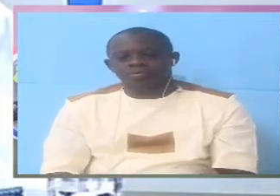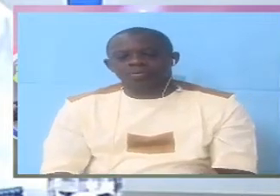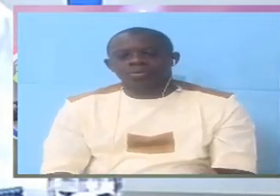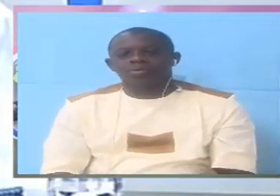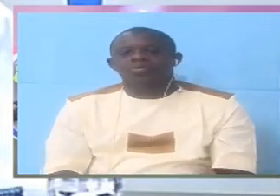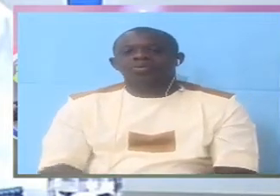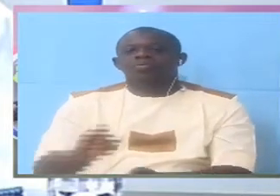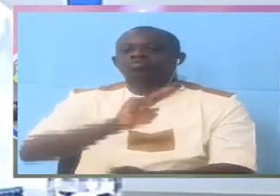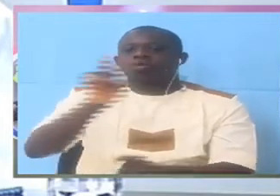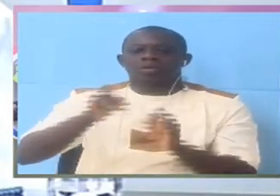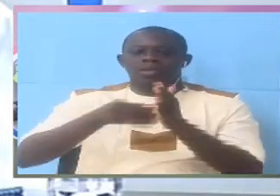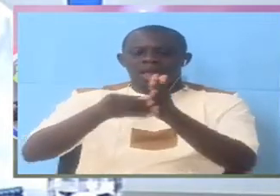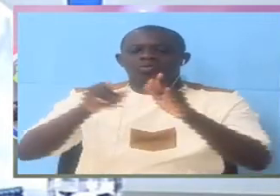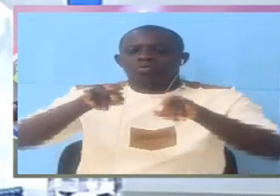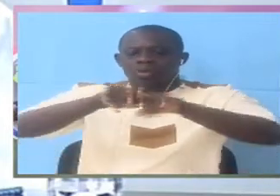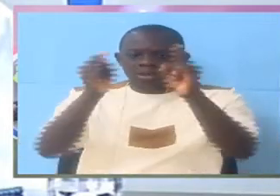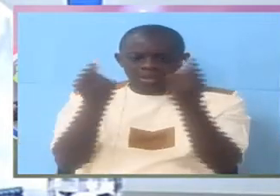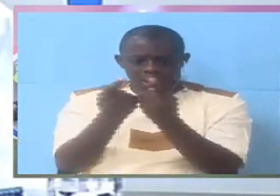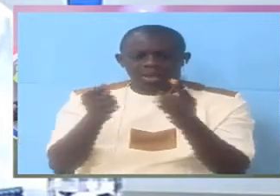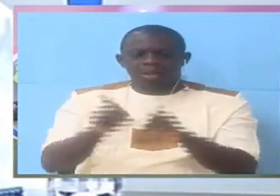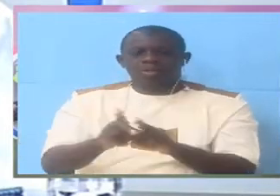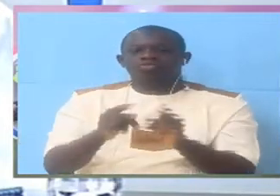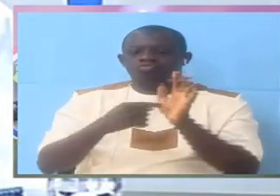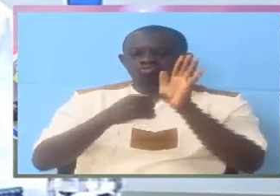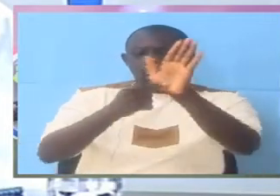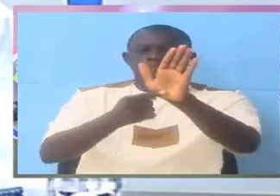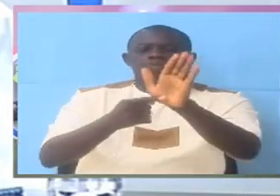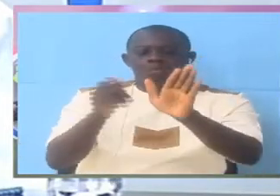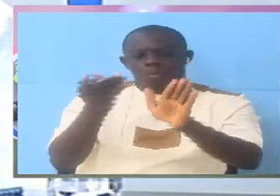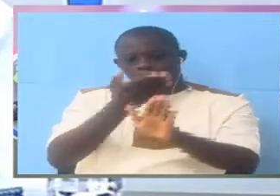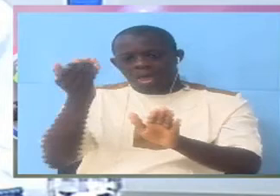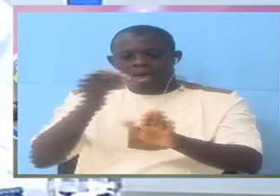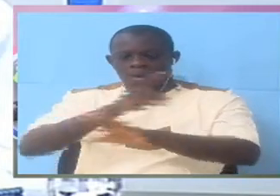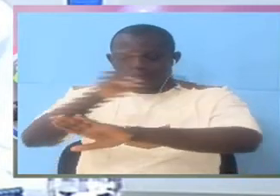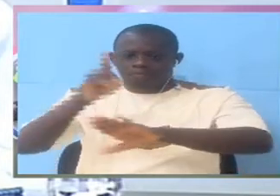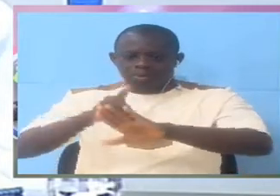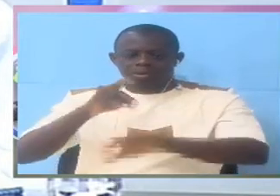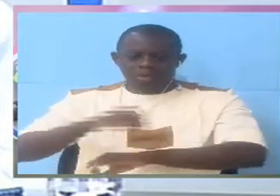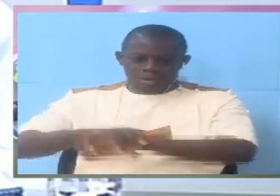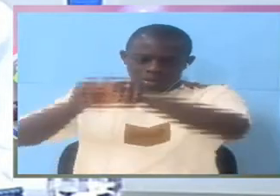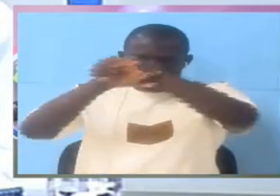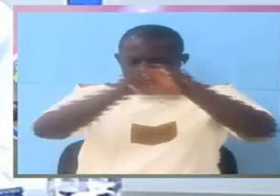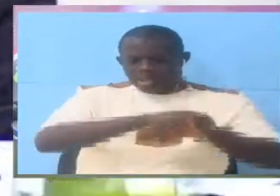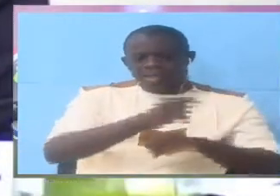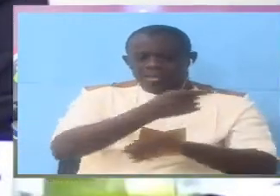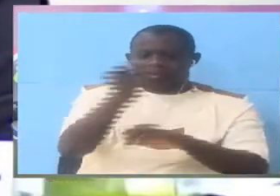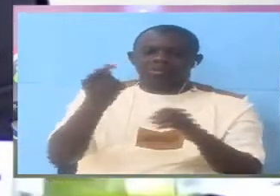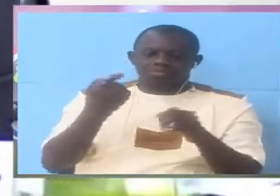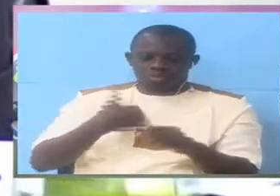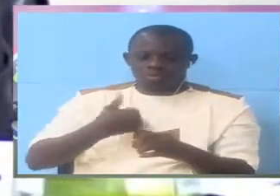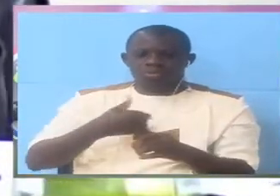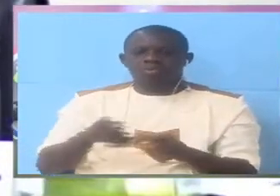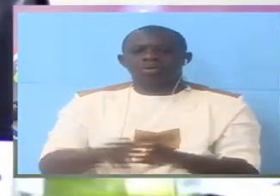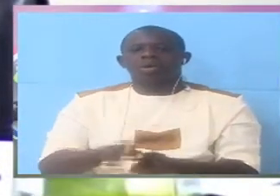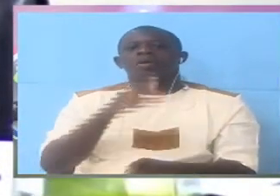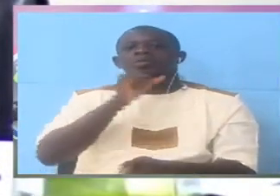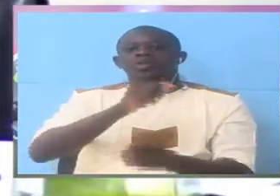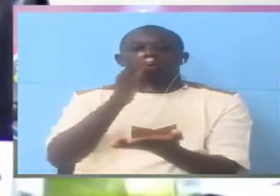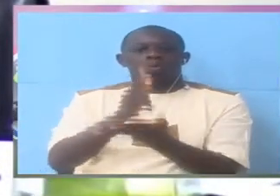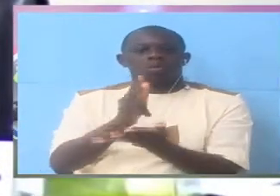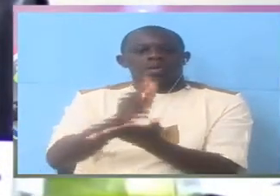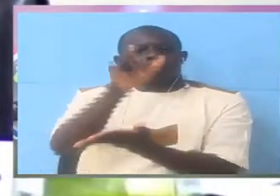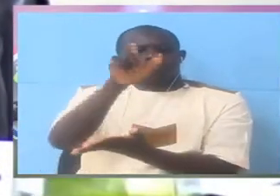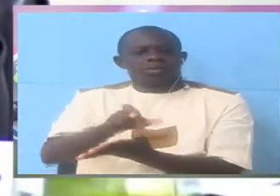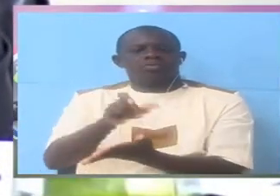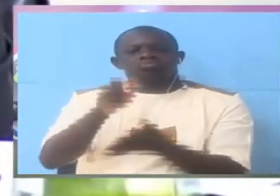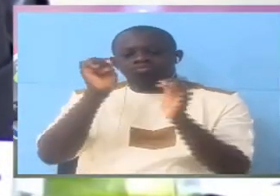is that really significant? Yes, it is. You see, Mr. Witness, wouldn't it be sent to investigations for